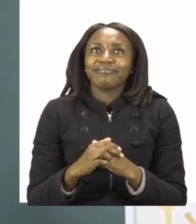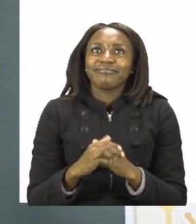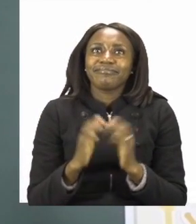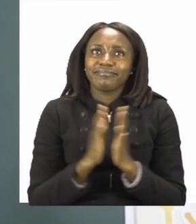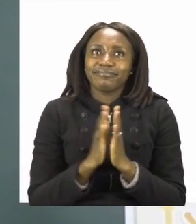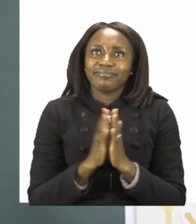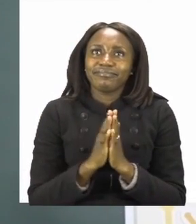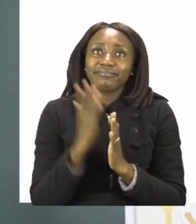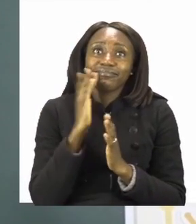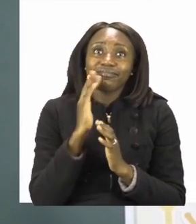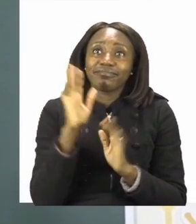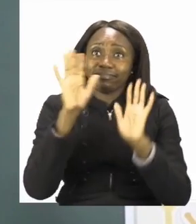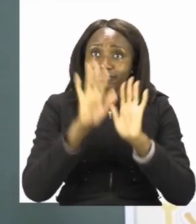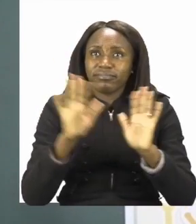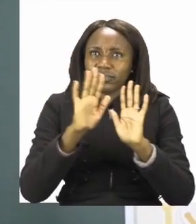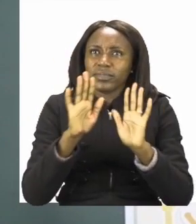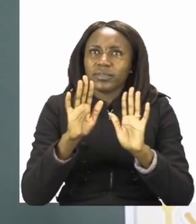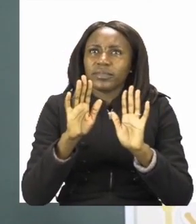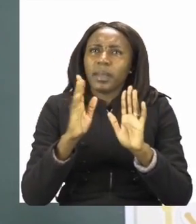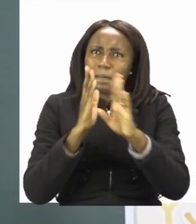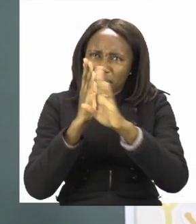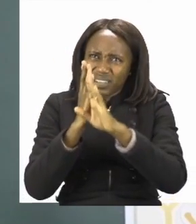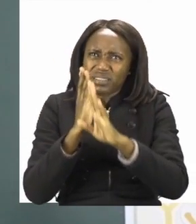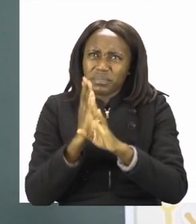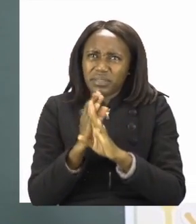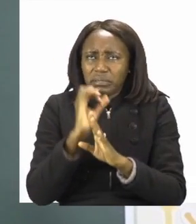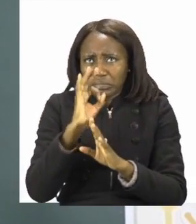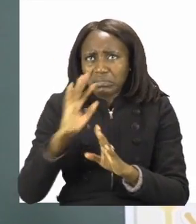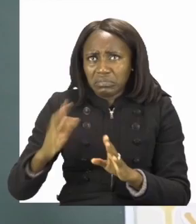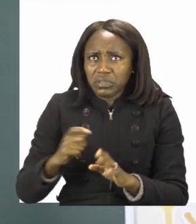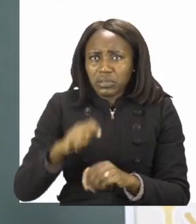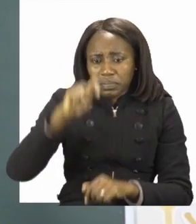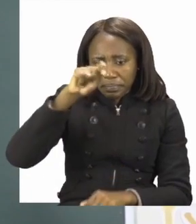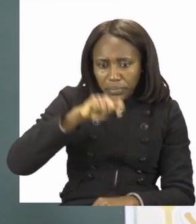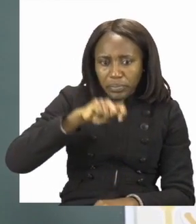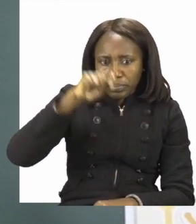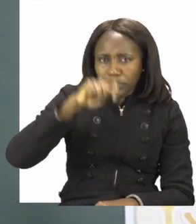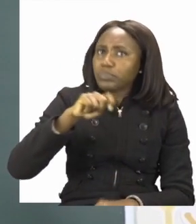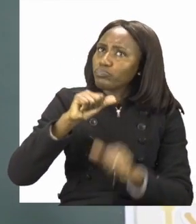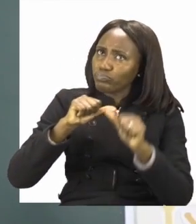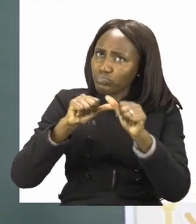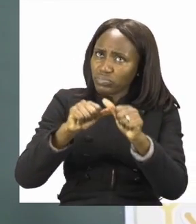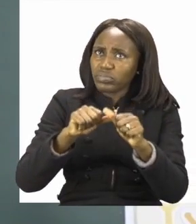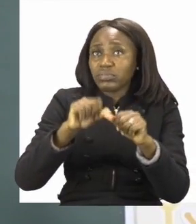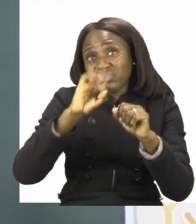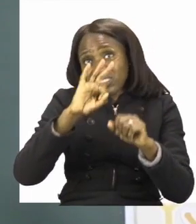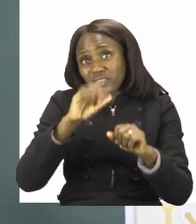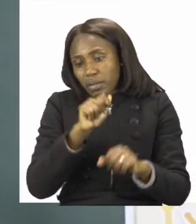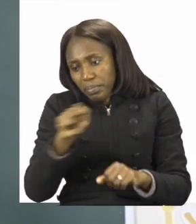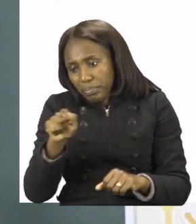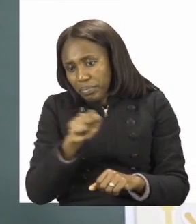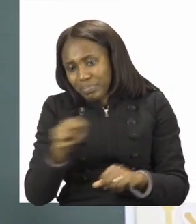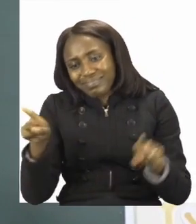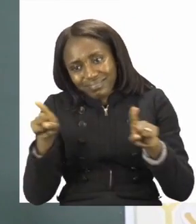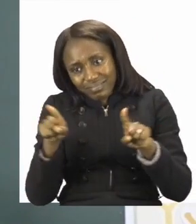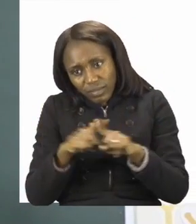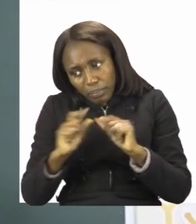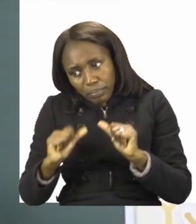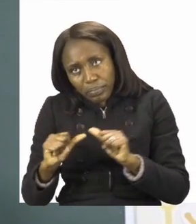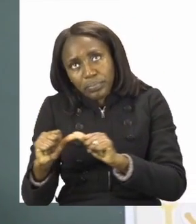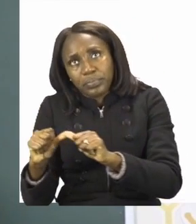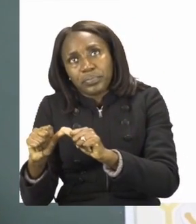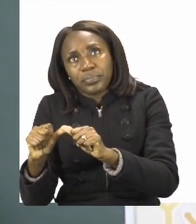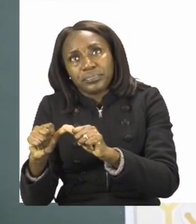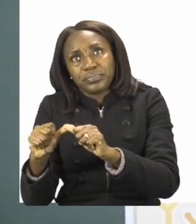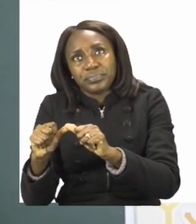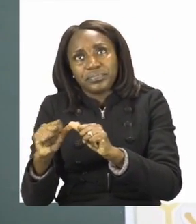please color in one direction. If it is up and down, make sure you start from your right going